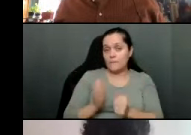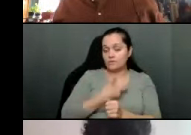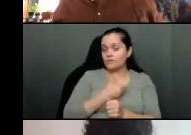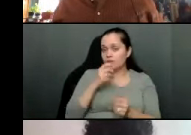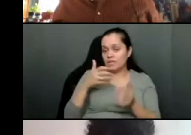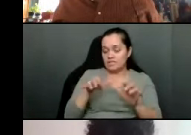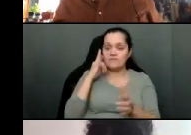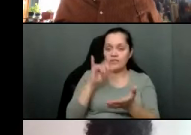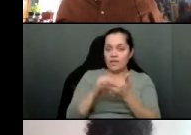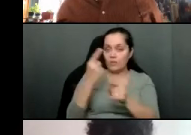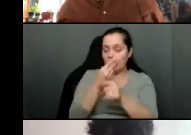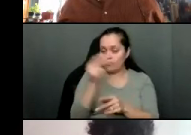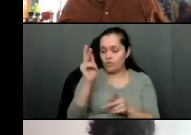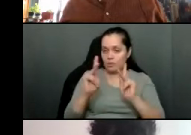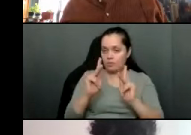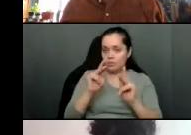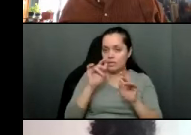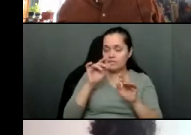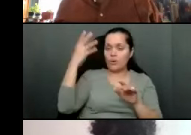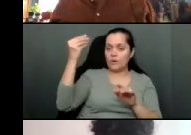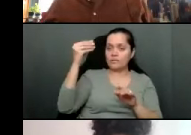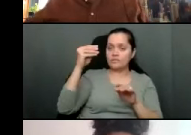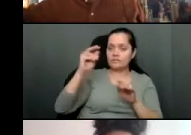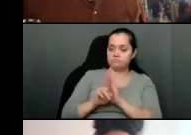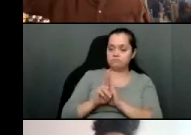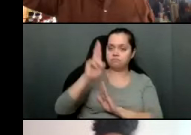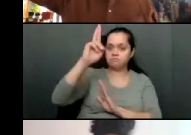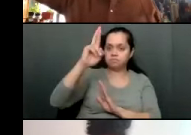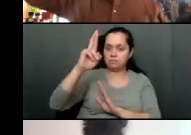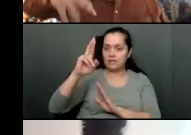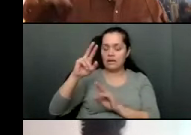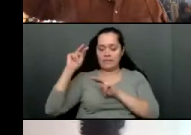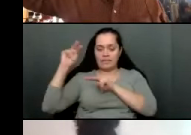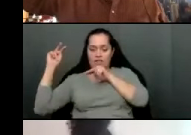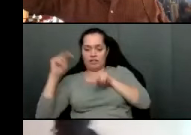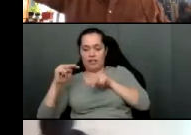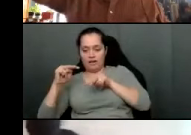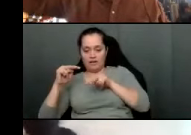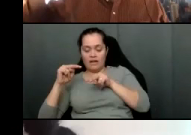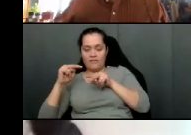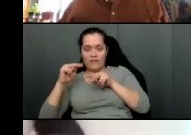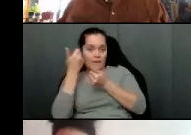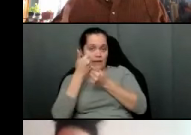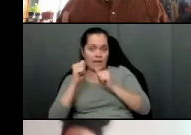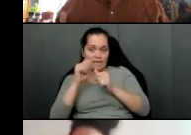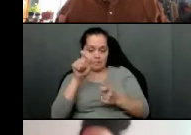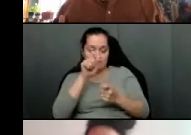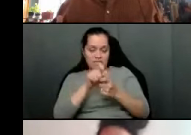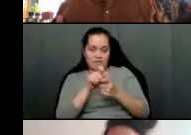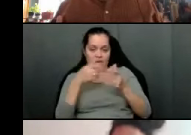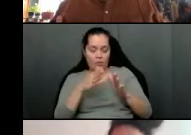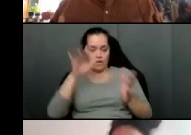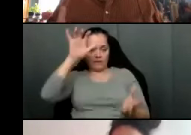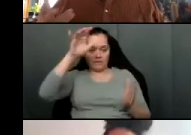that, right? A few people get to go up in the space shuttle, and they could be looking at our planet from any particular vantage